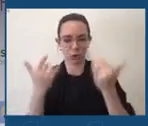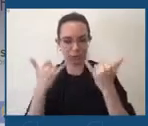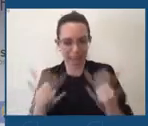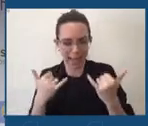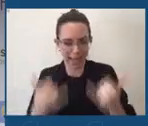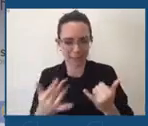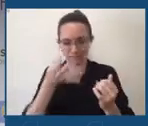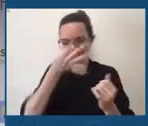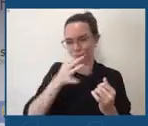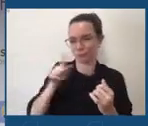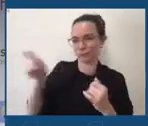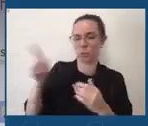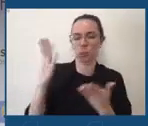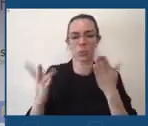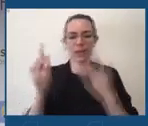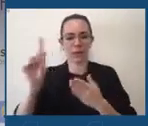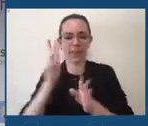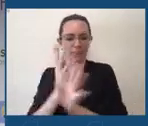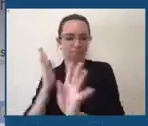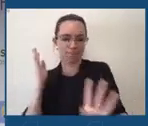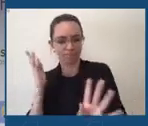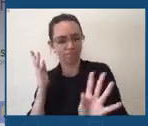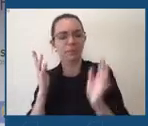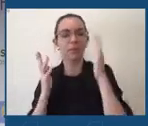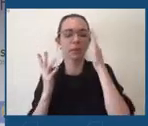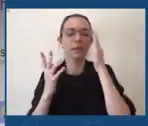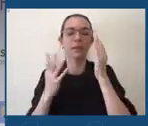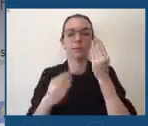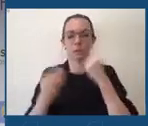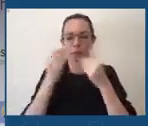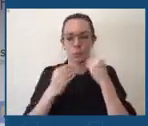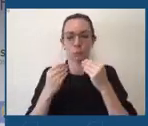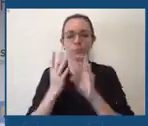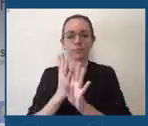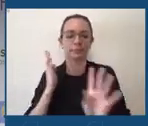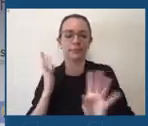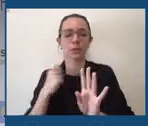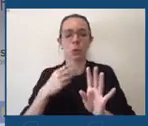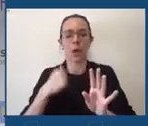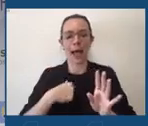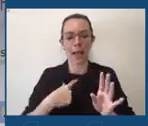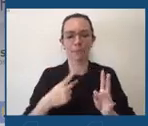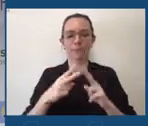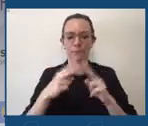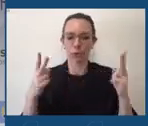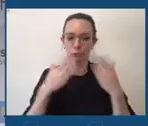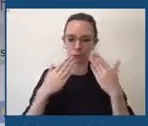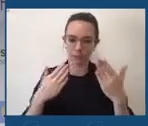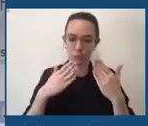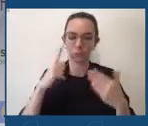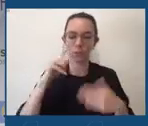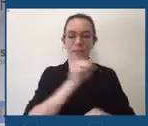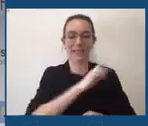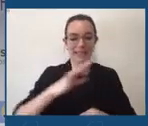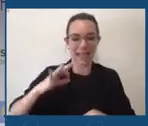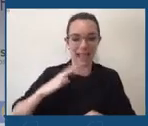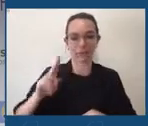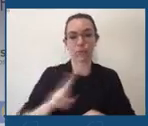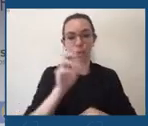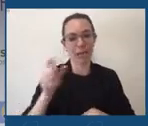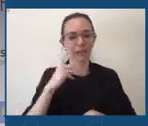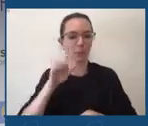in line. So I'm deeply moved by that, and I am so immensely thankful to the staff at the United Way of New York City for their incredible